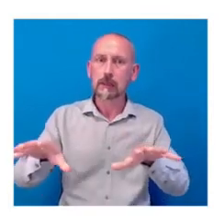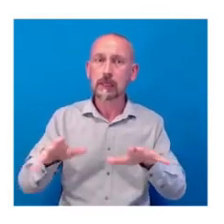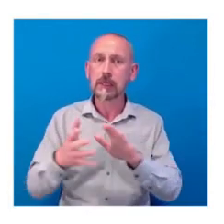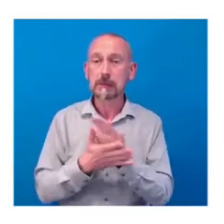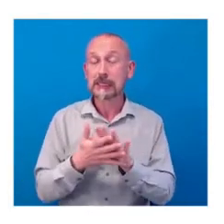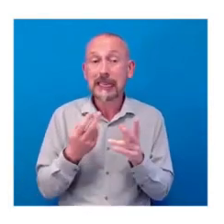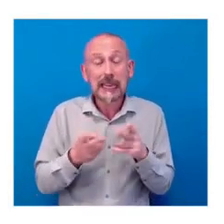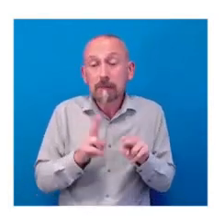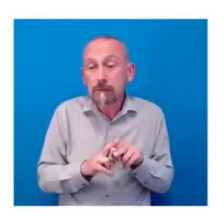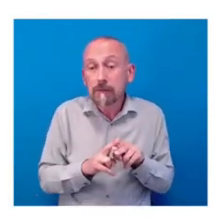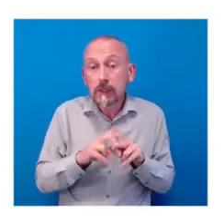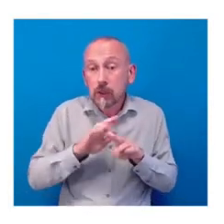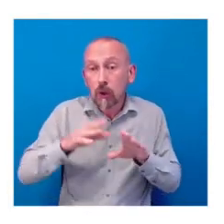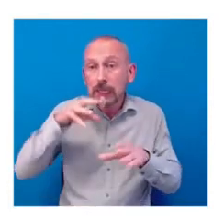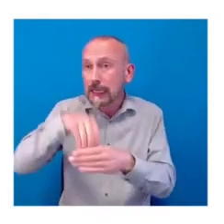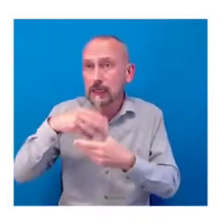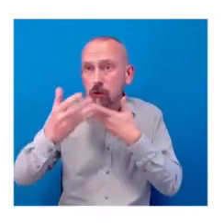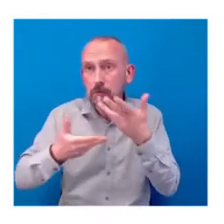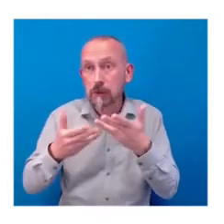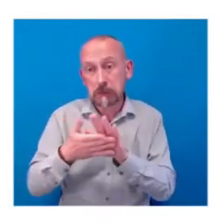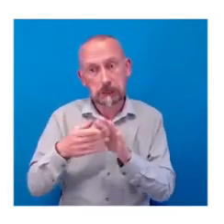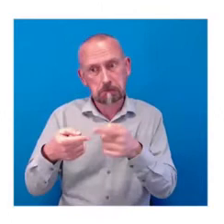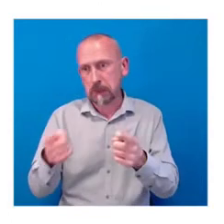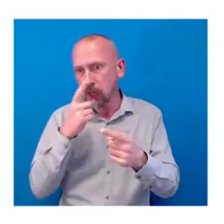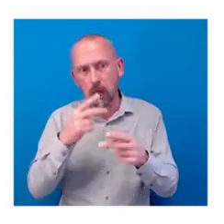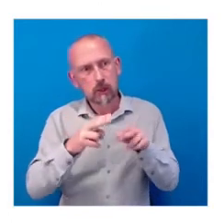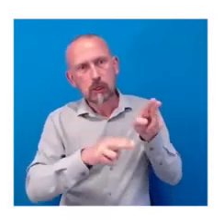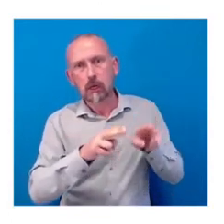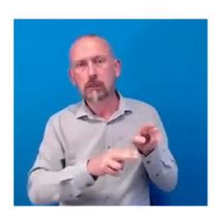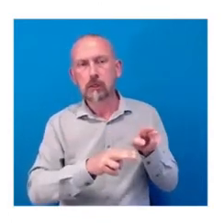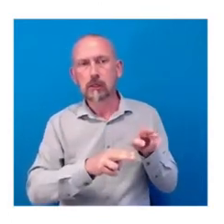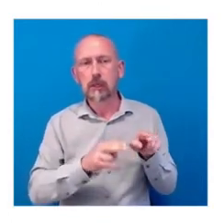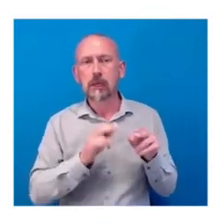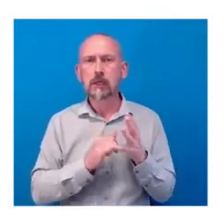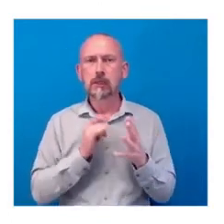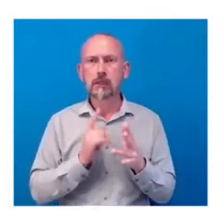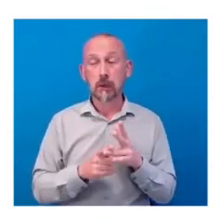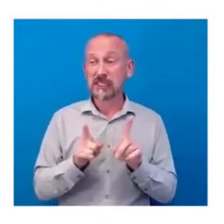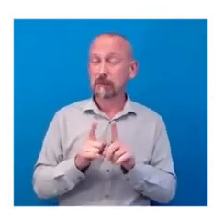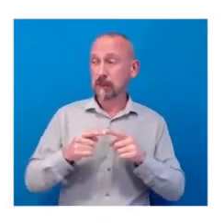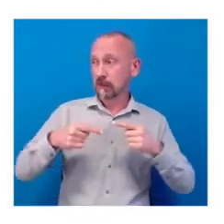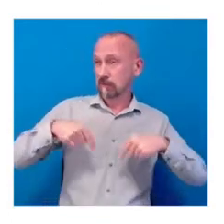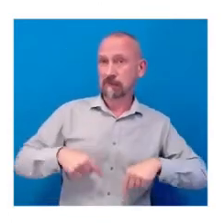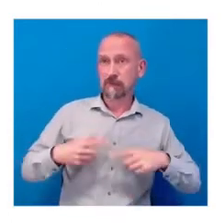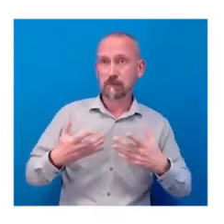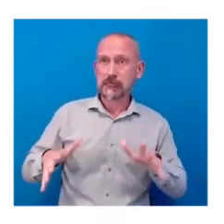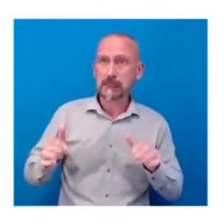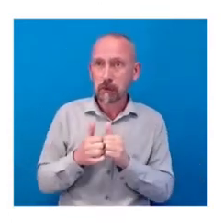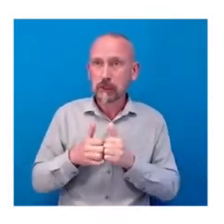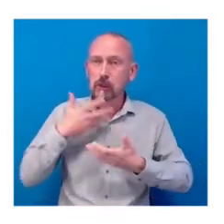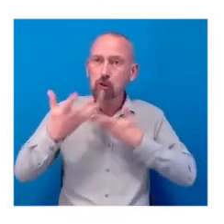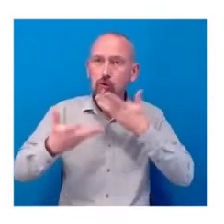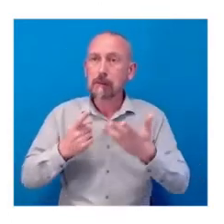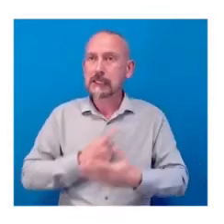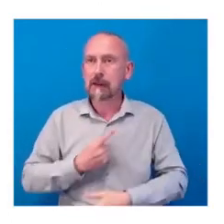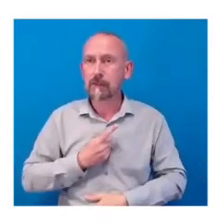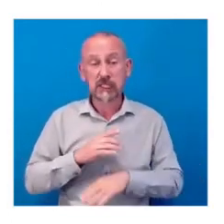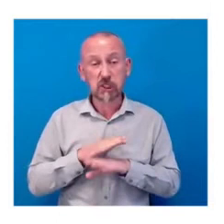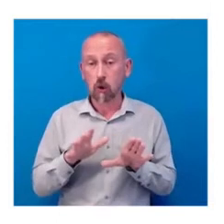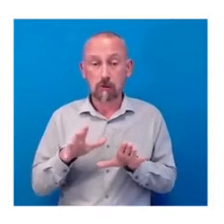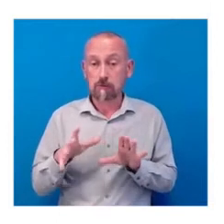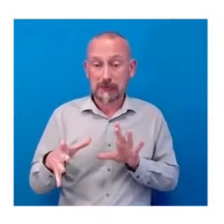idea of the speakers at this event giving a visual description of themselves. You know, it's not strictly relevant to the content of my talk to know what